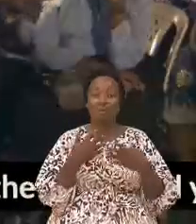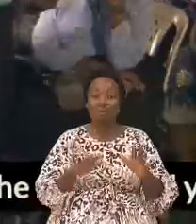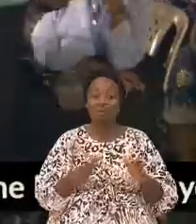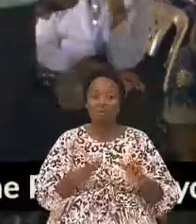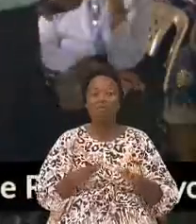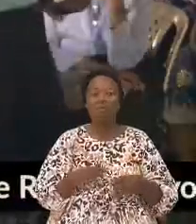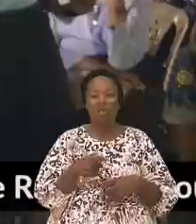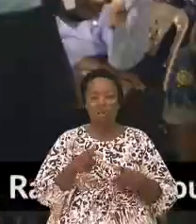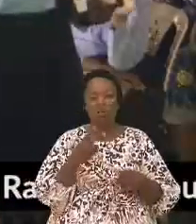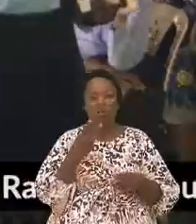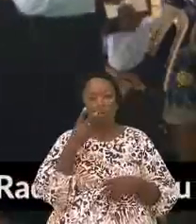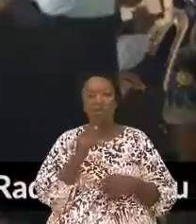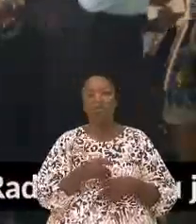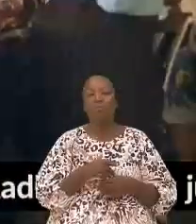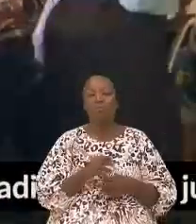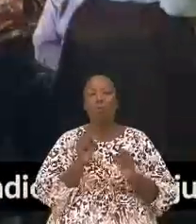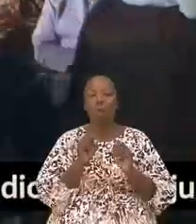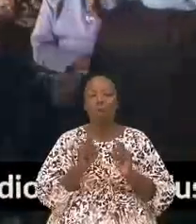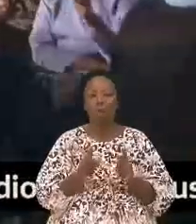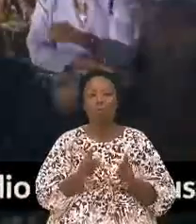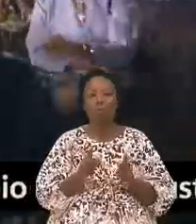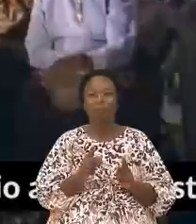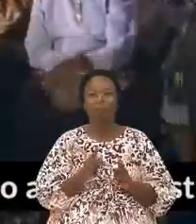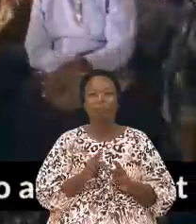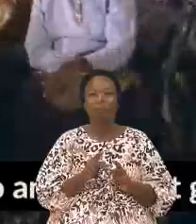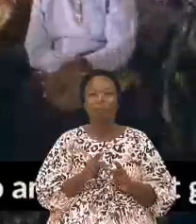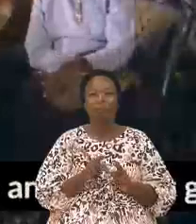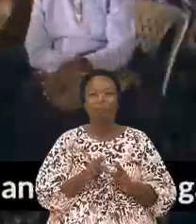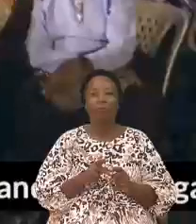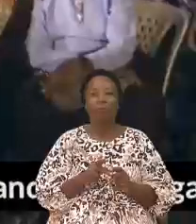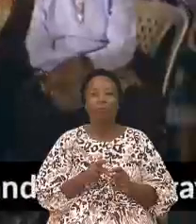Before me, if you are finished, wave your hand.